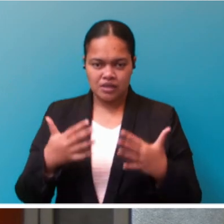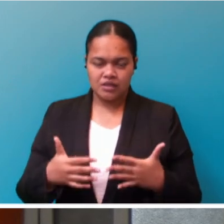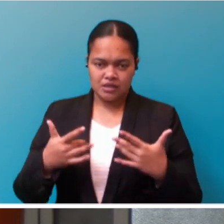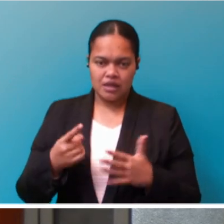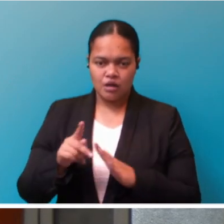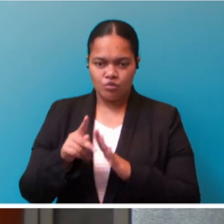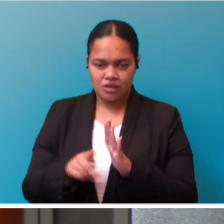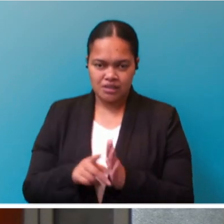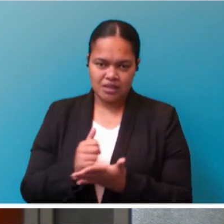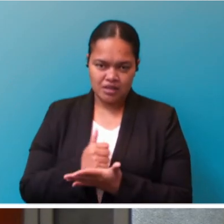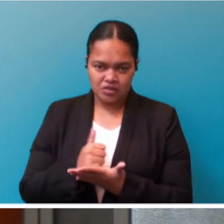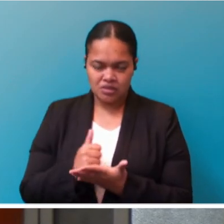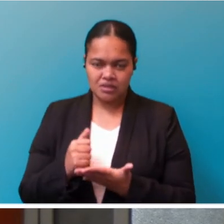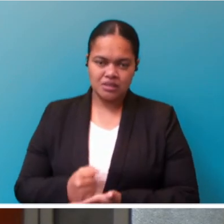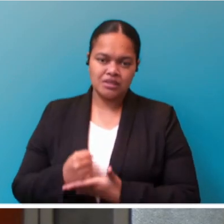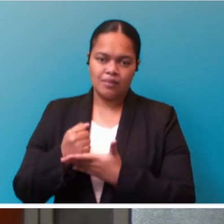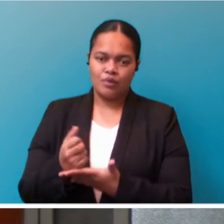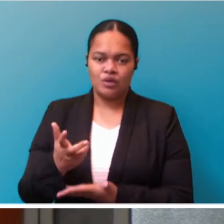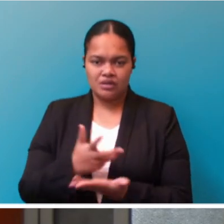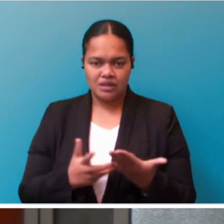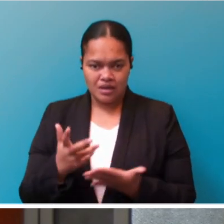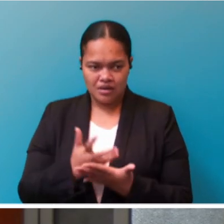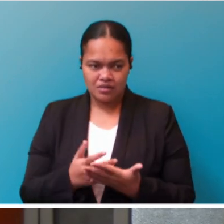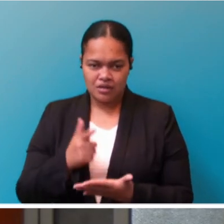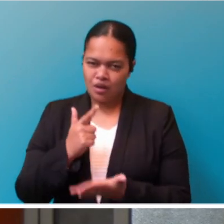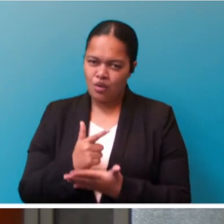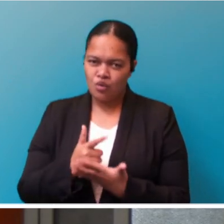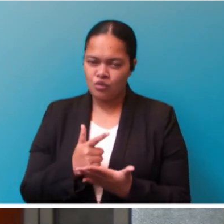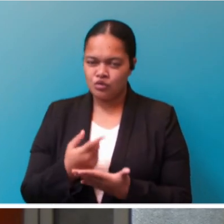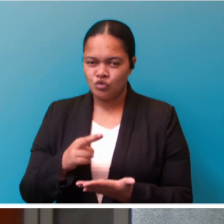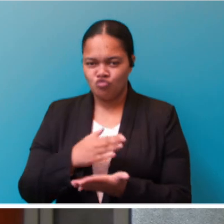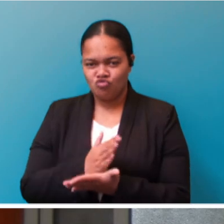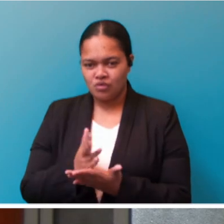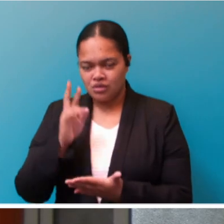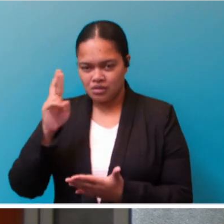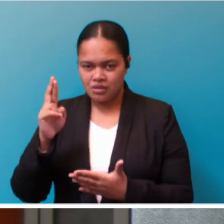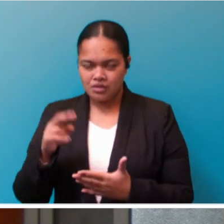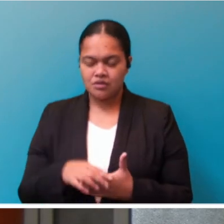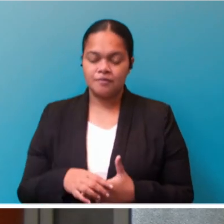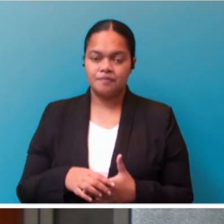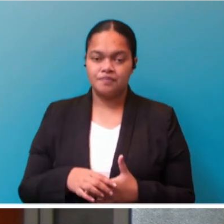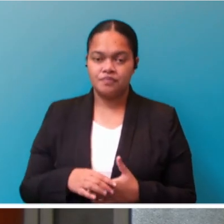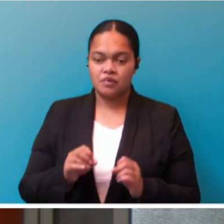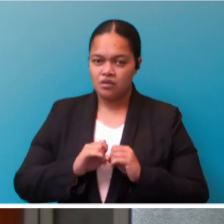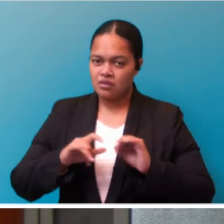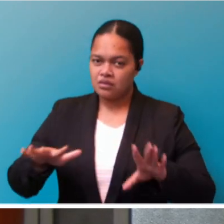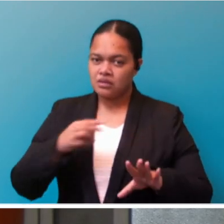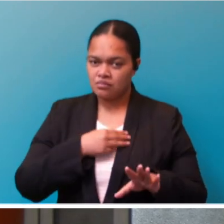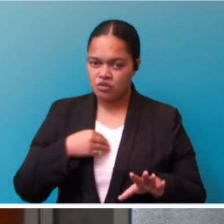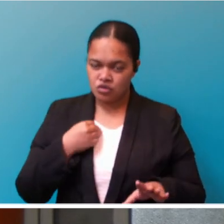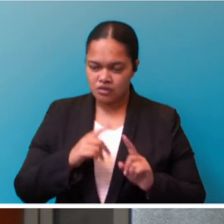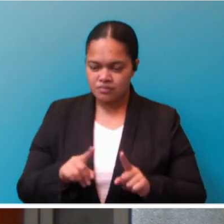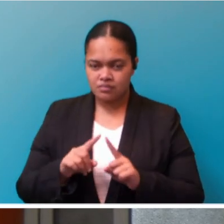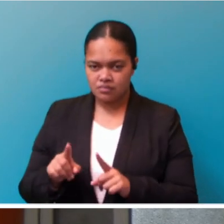policy actions to support our dialogue. There was a lot to share, Mr. Speaker, from across the ministries, various policies